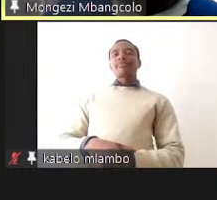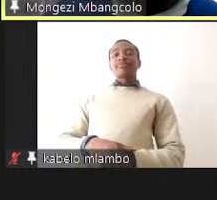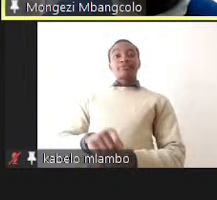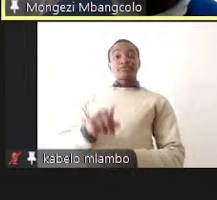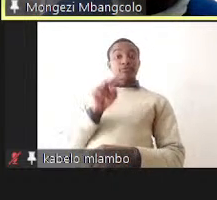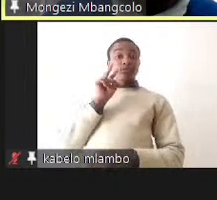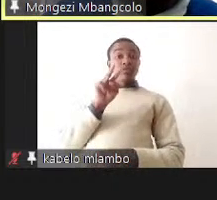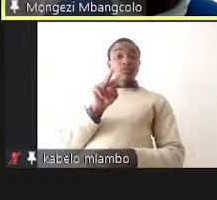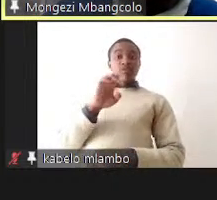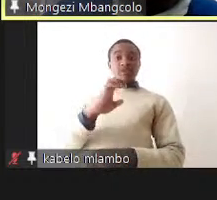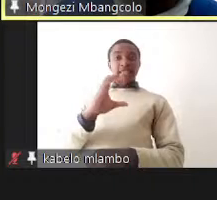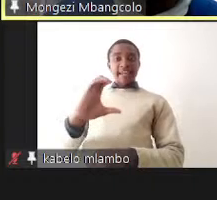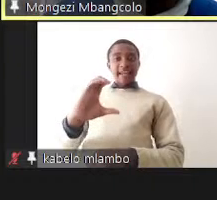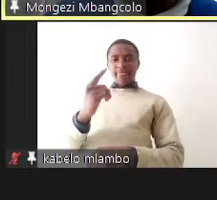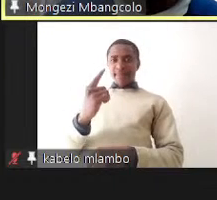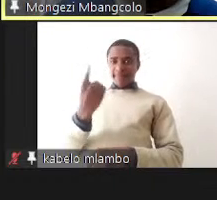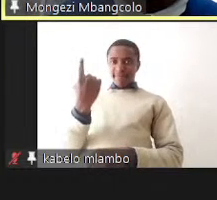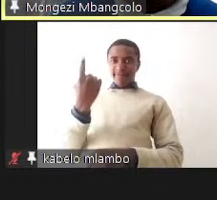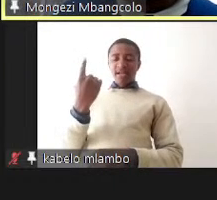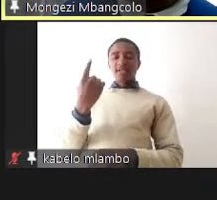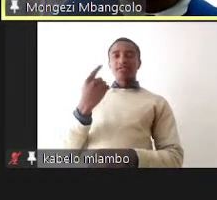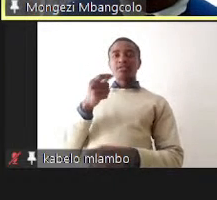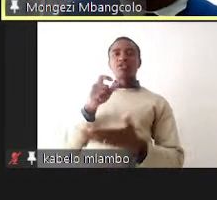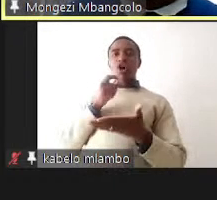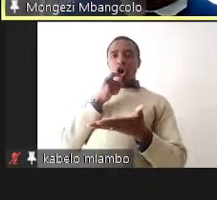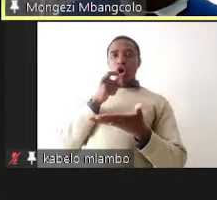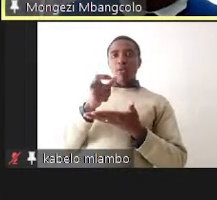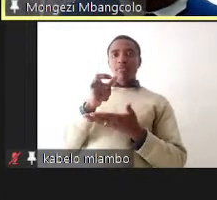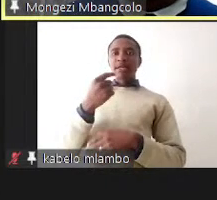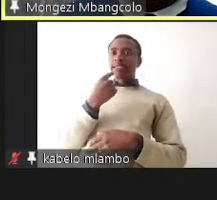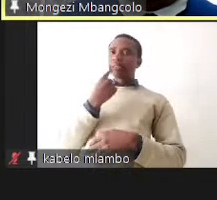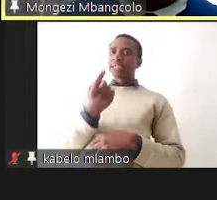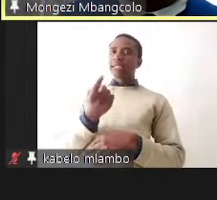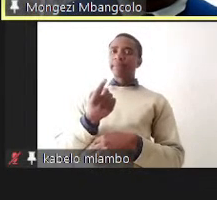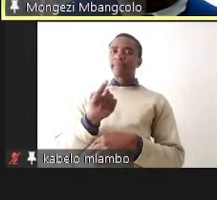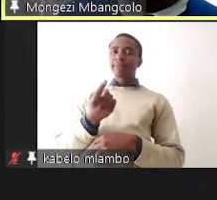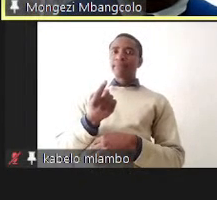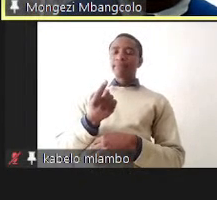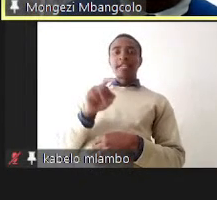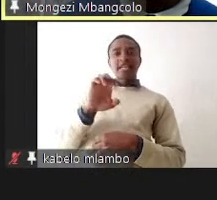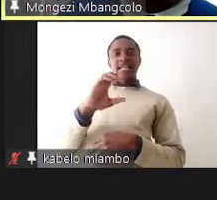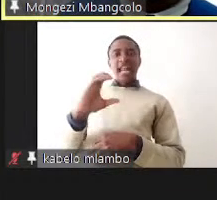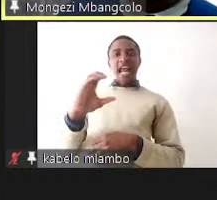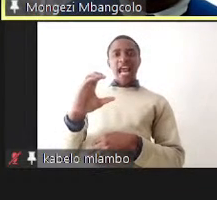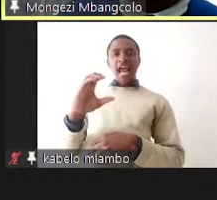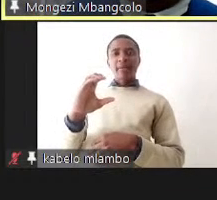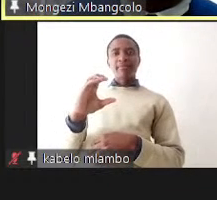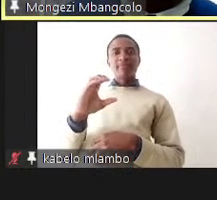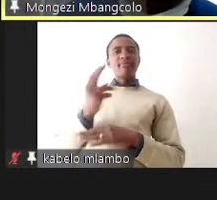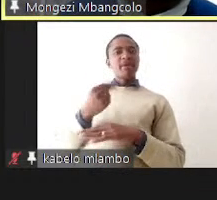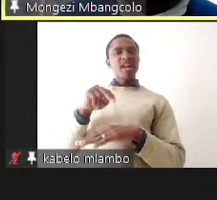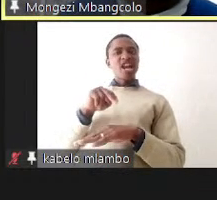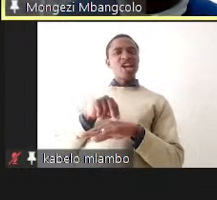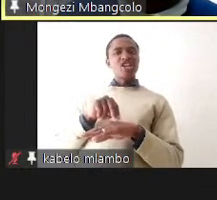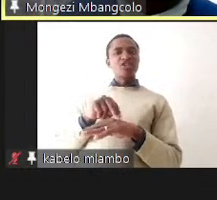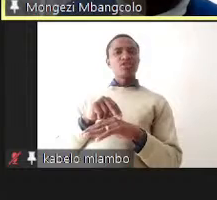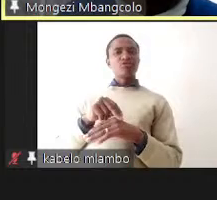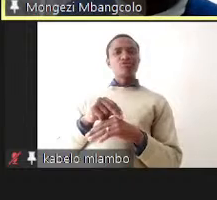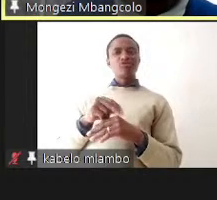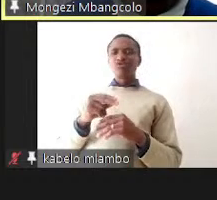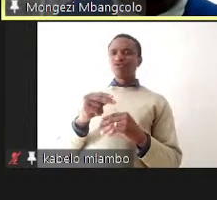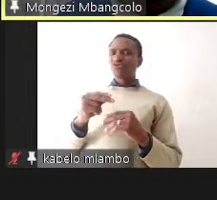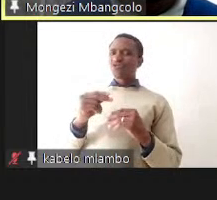Cape, I think the first comment that was raised there was to say that Eastern Cape by nature is rich